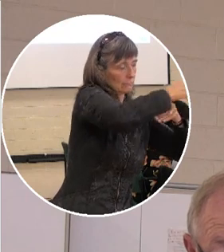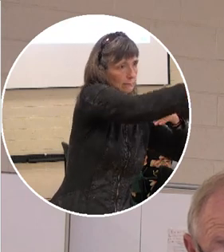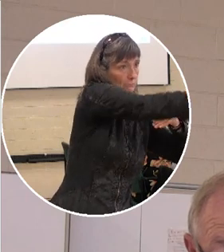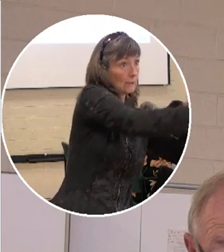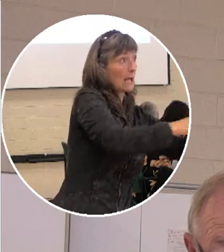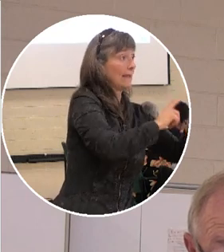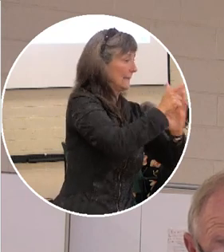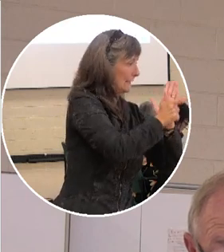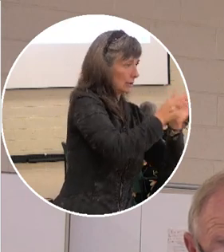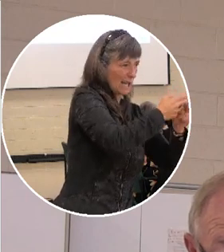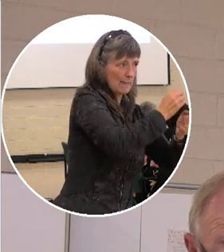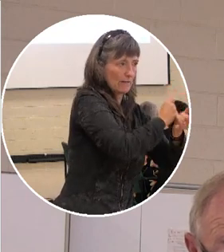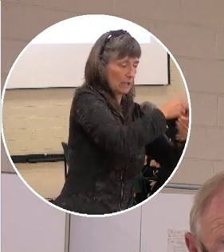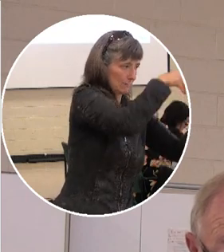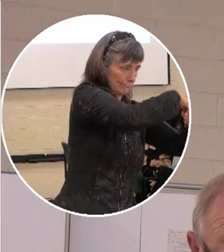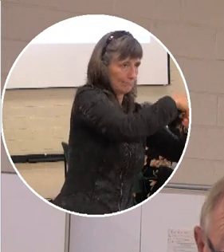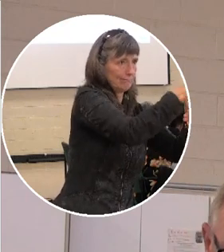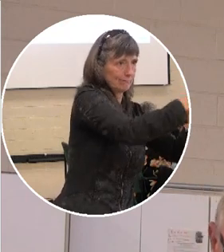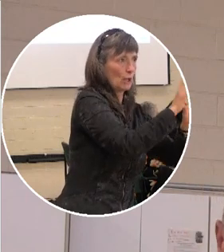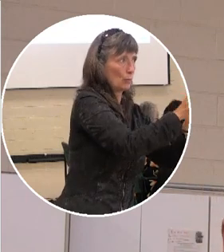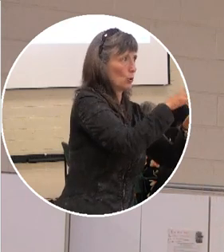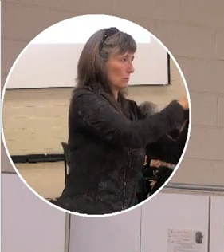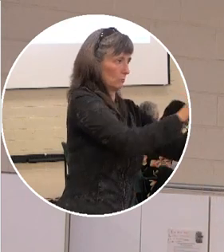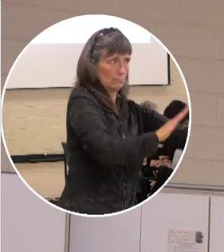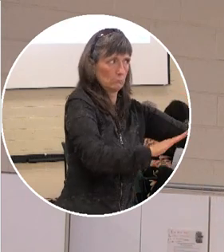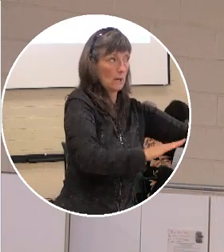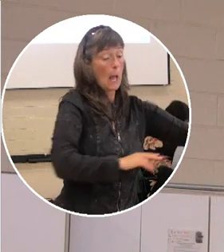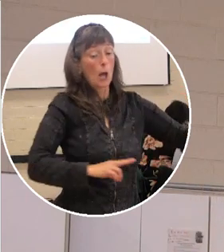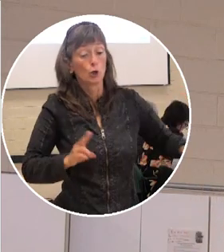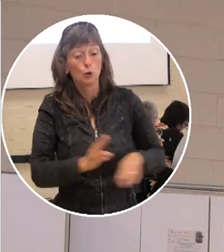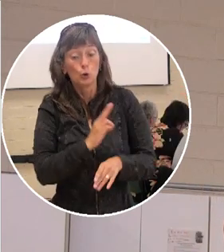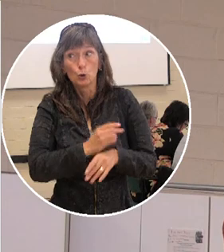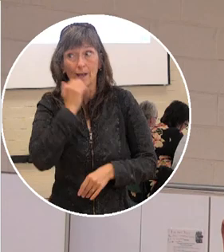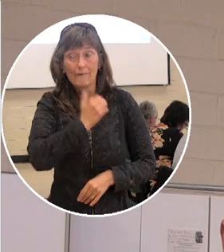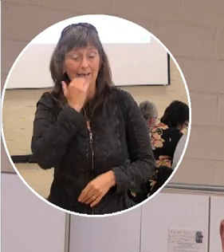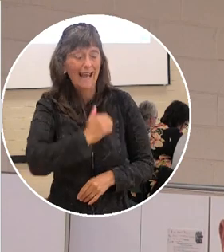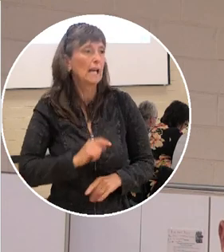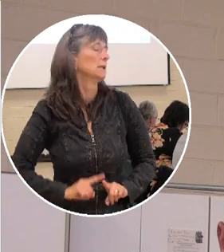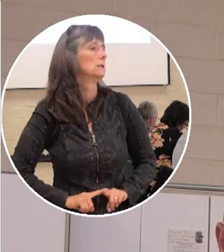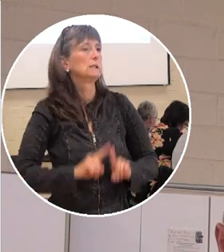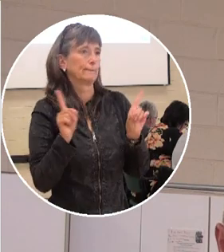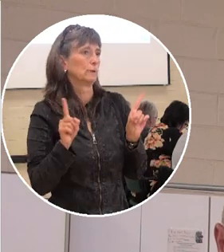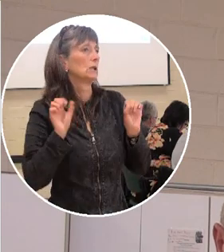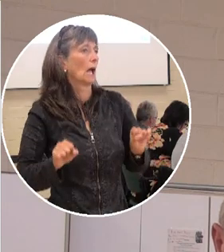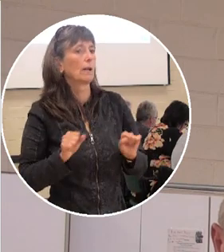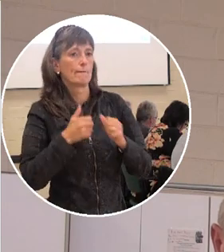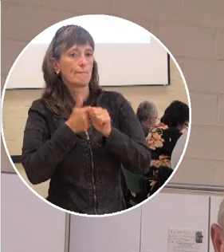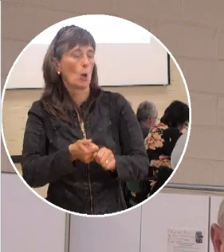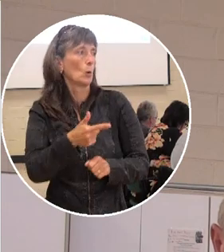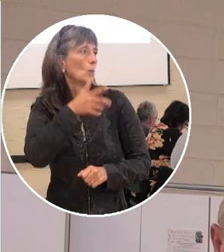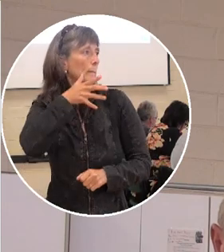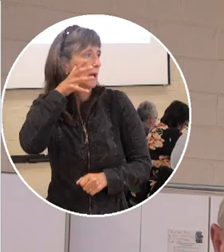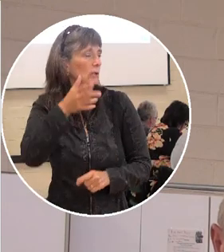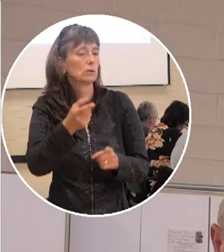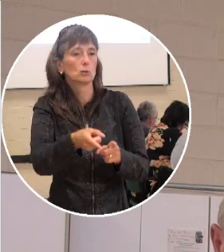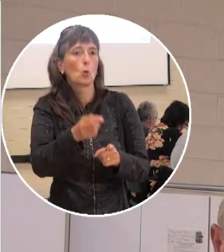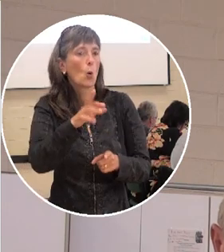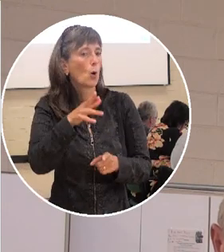field in school management software. This is to accommodate people